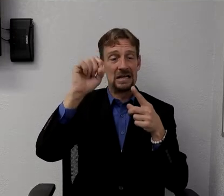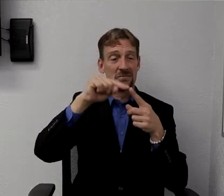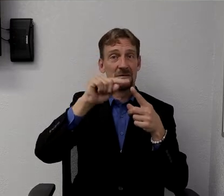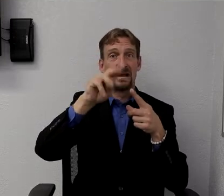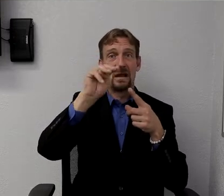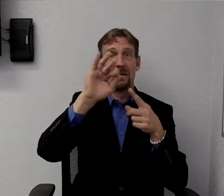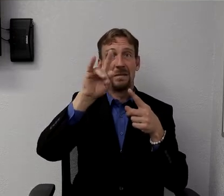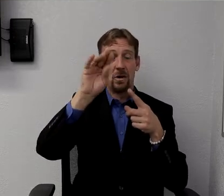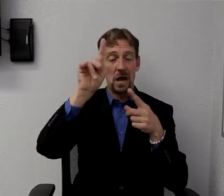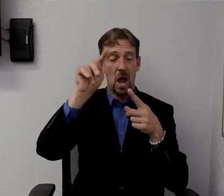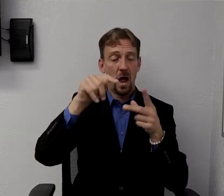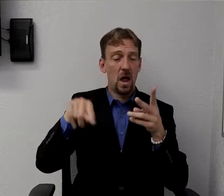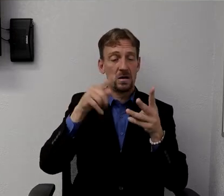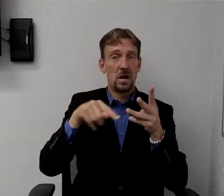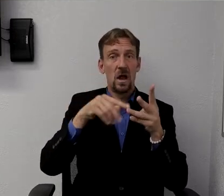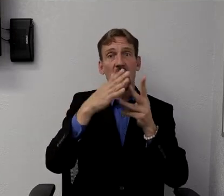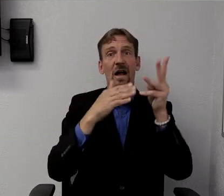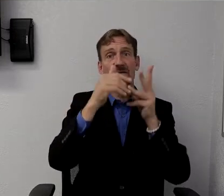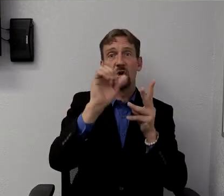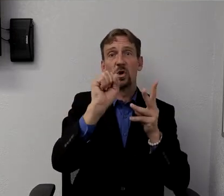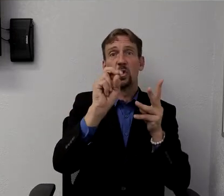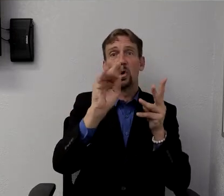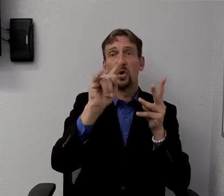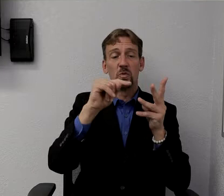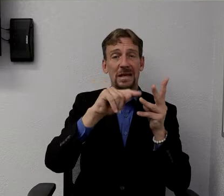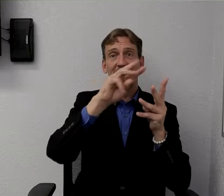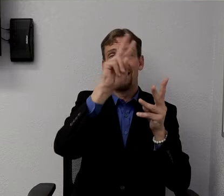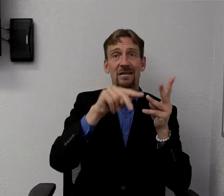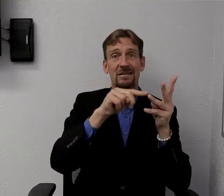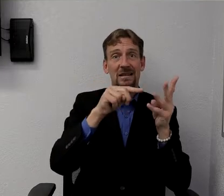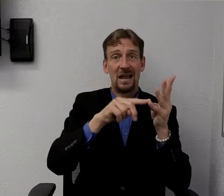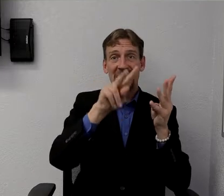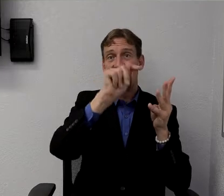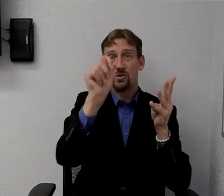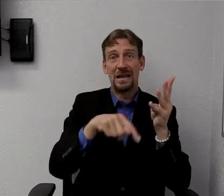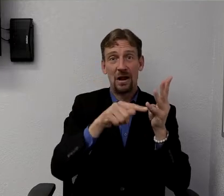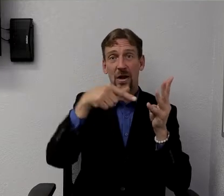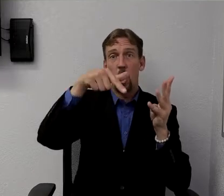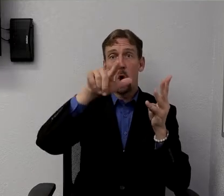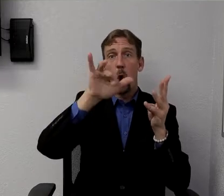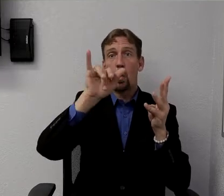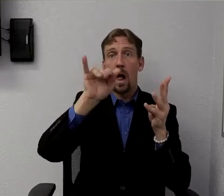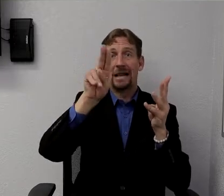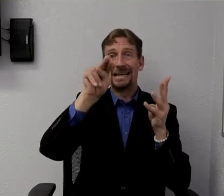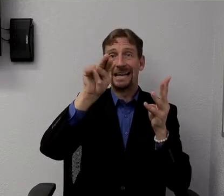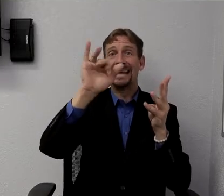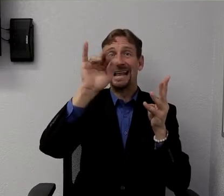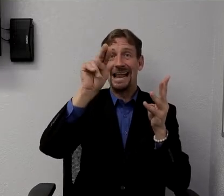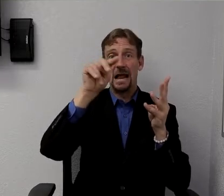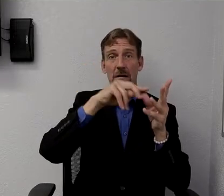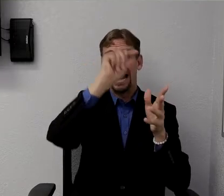Visalia, Comfort Suites in Tulare, Quality Inn in Tulare. Those are hotels that